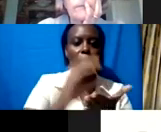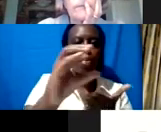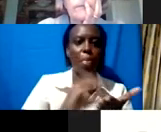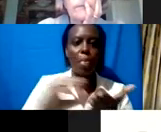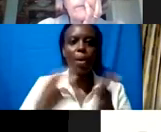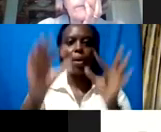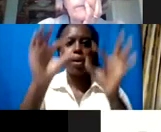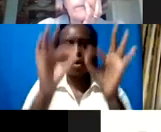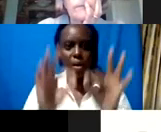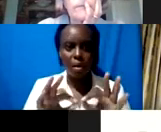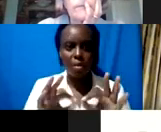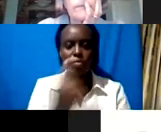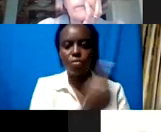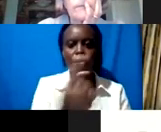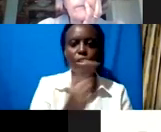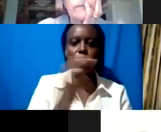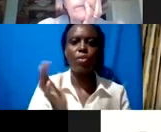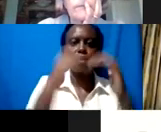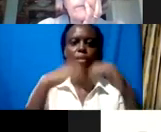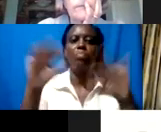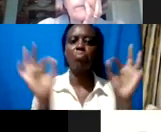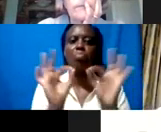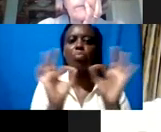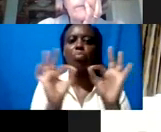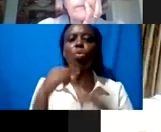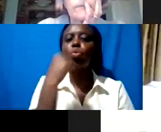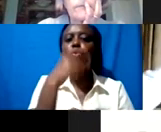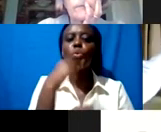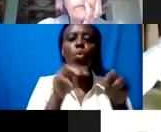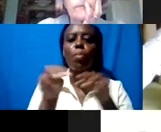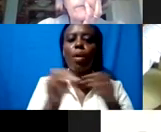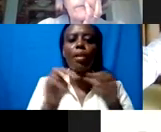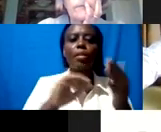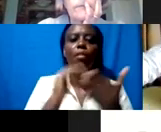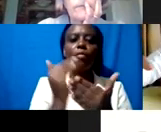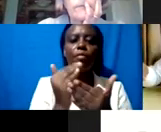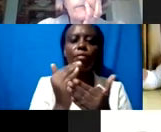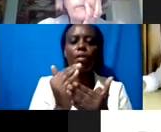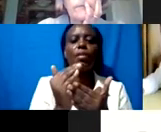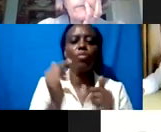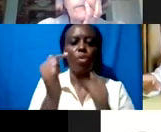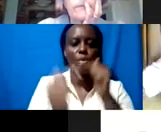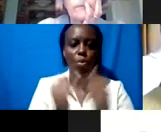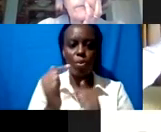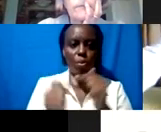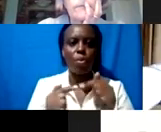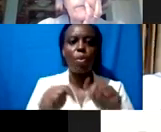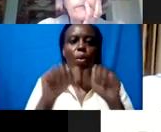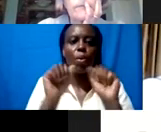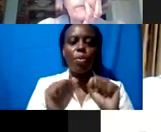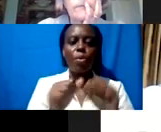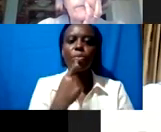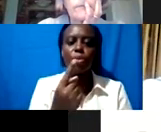each county assembly. And you start wondering who will be managing this fund and so on. Of course, one would say